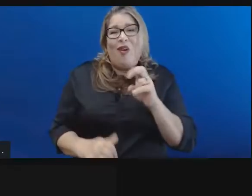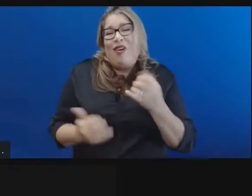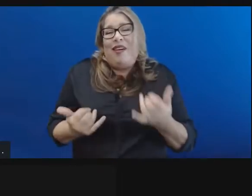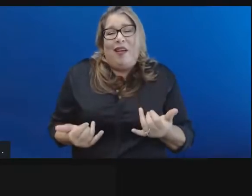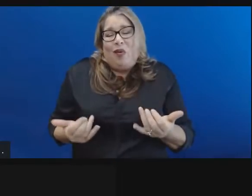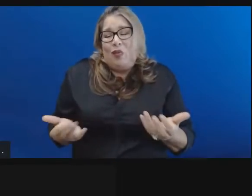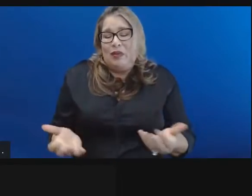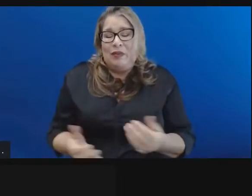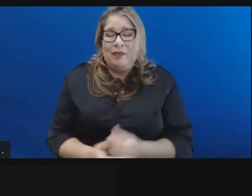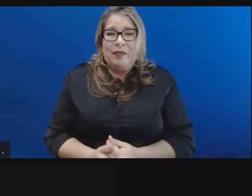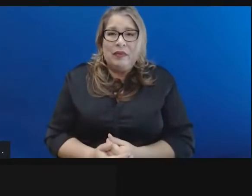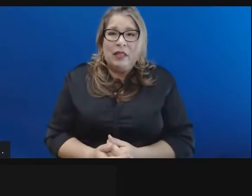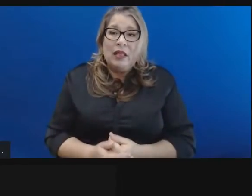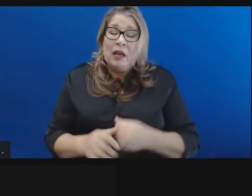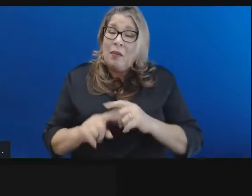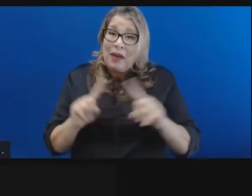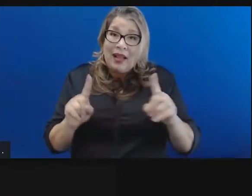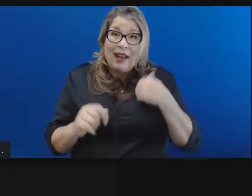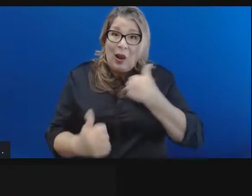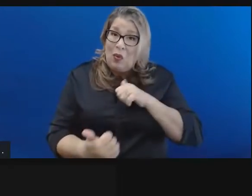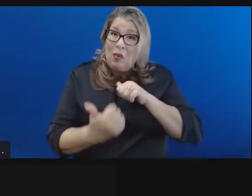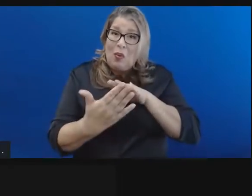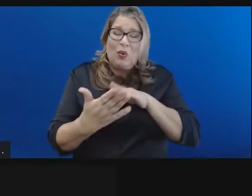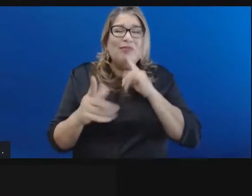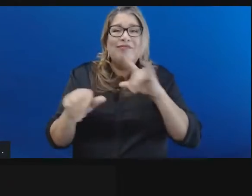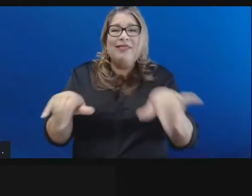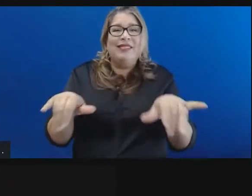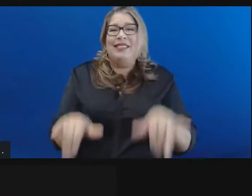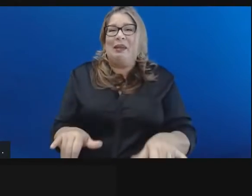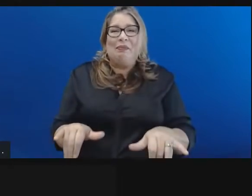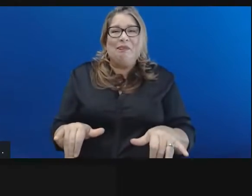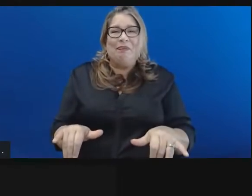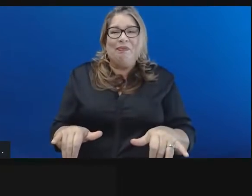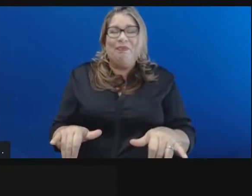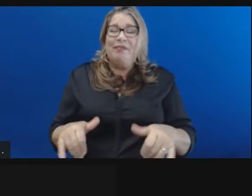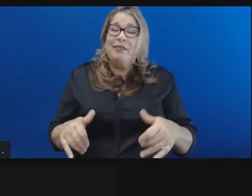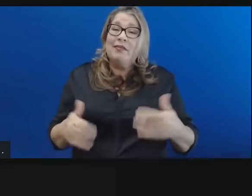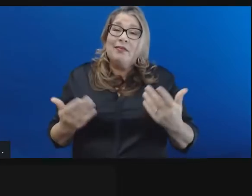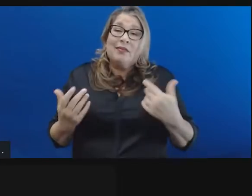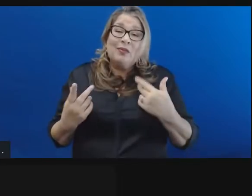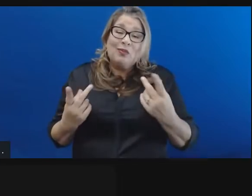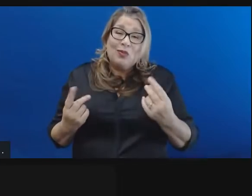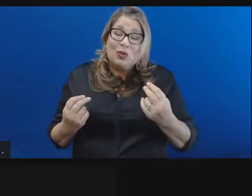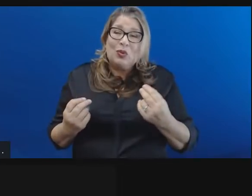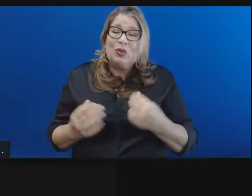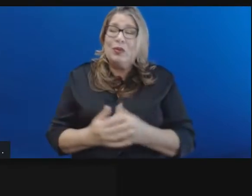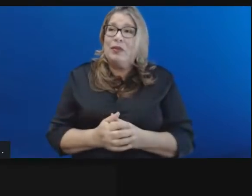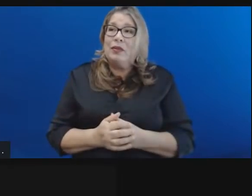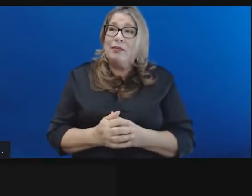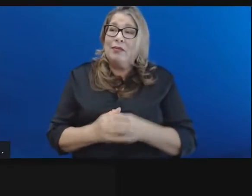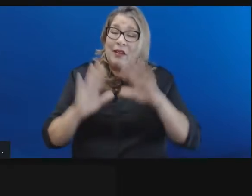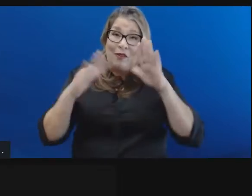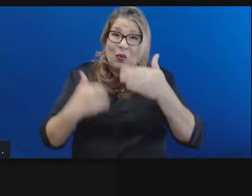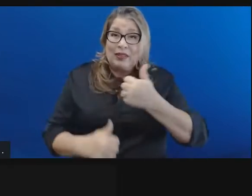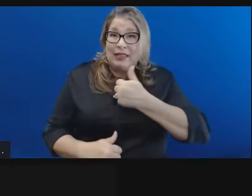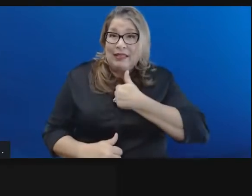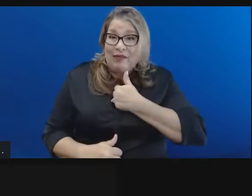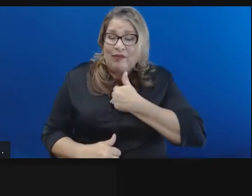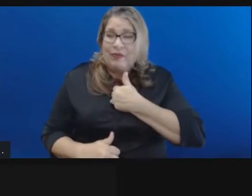same strategies. We need to be focused on our personal behaviors, keeping our mask on, reducing